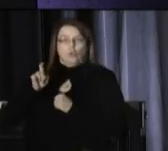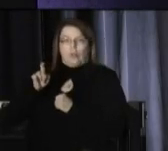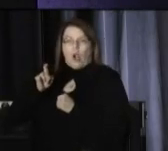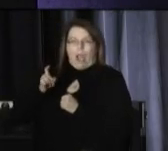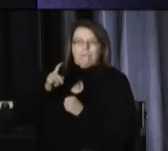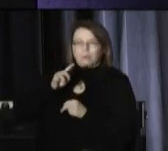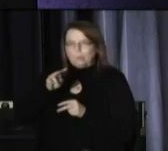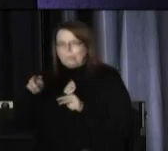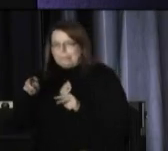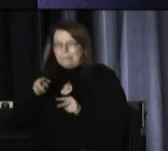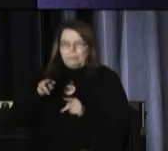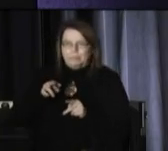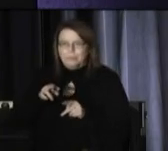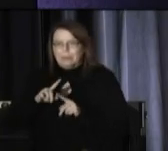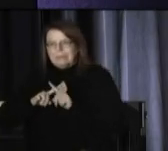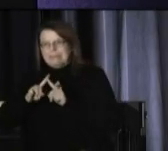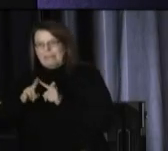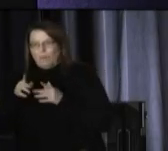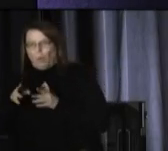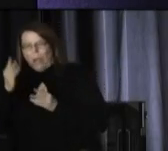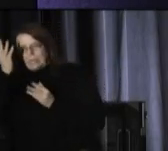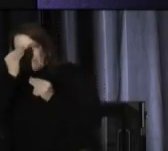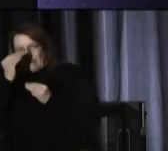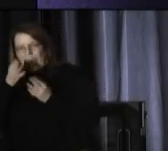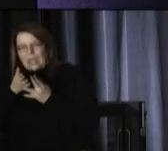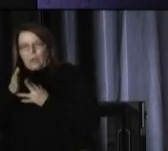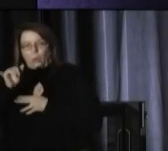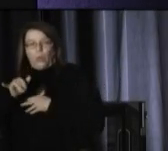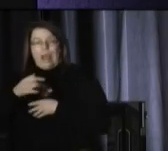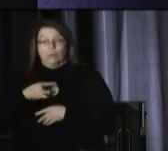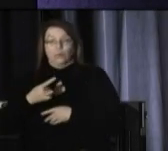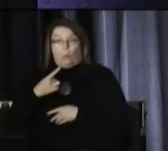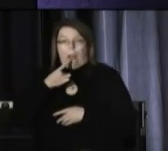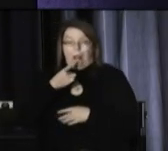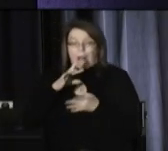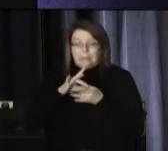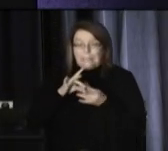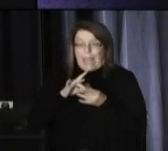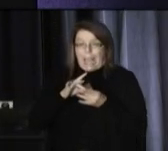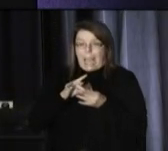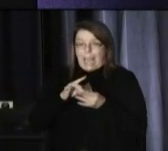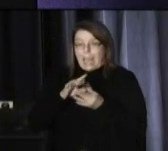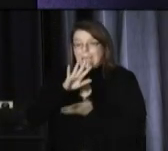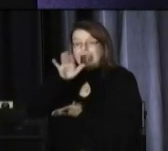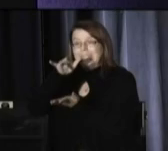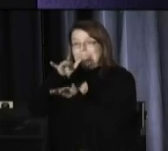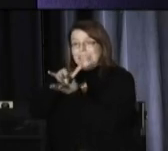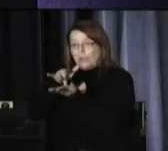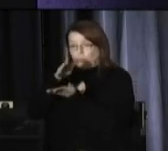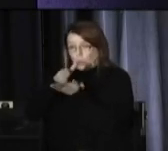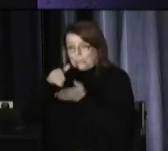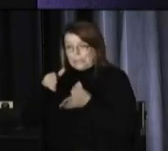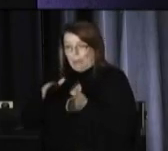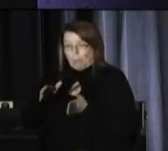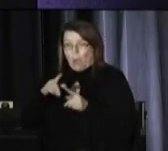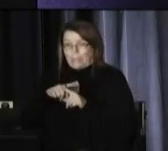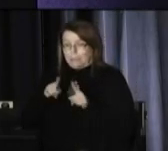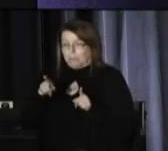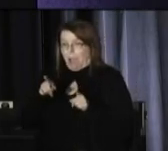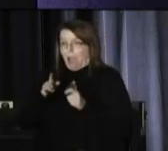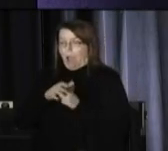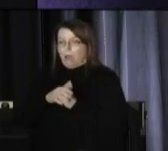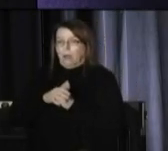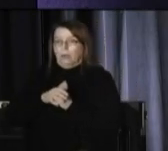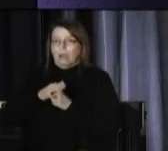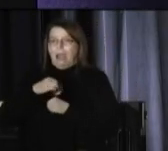varying ways of thinking through that. So I'll say that it is central in some ways, but I'm